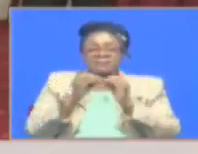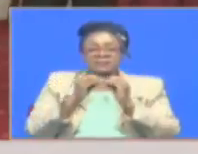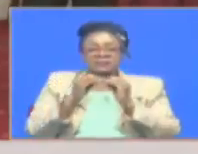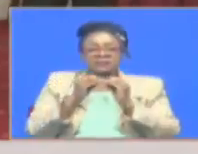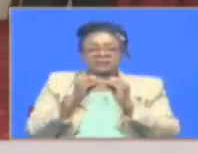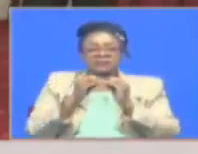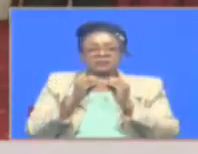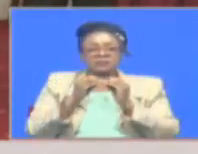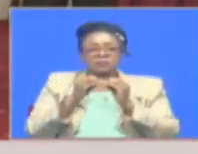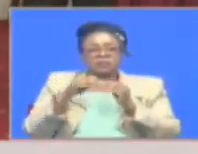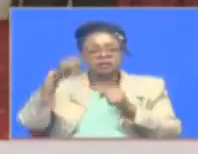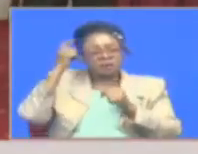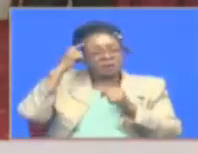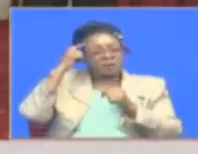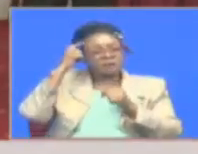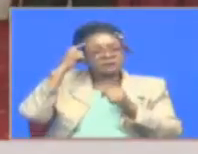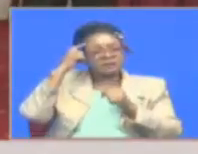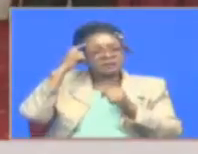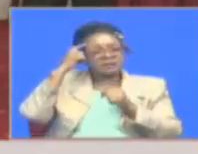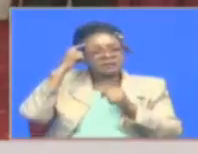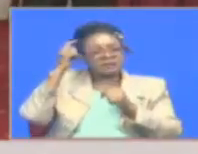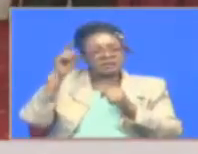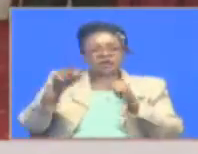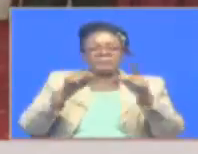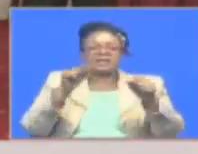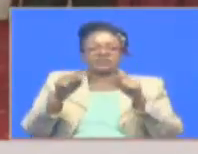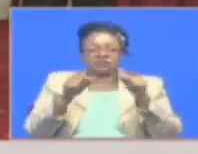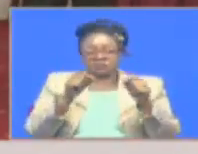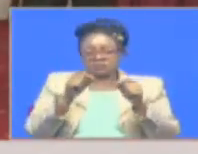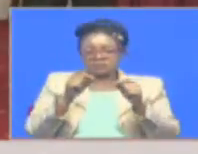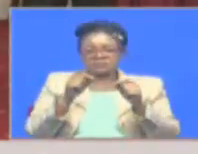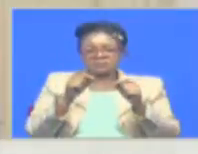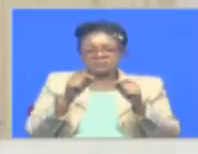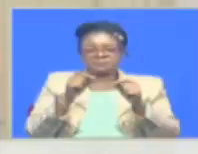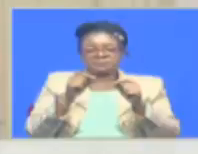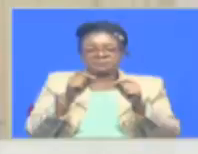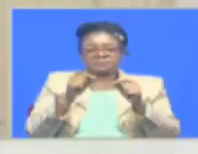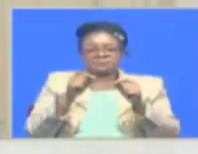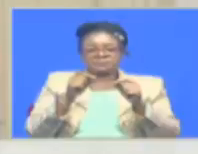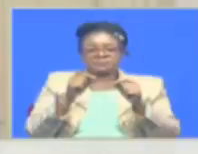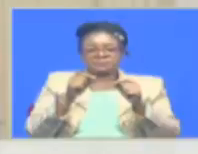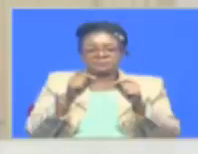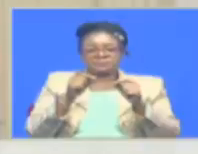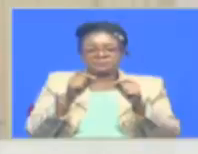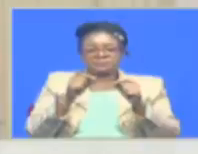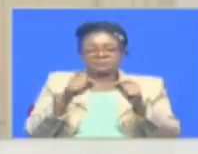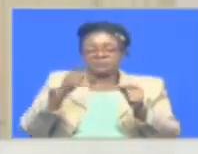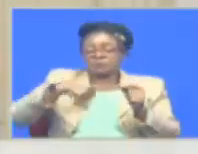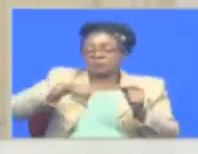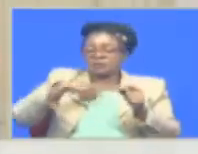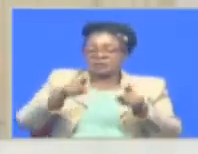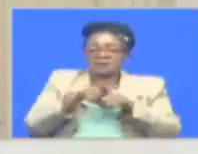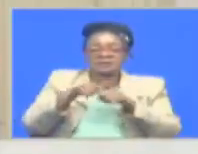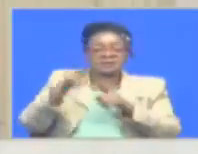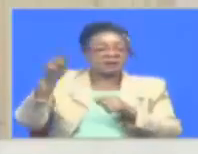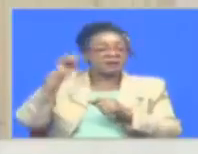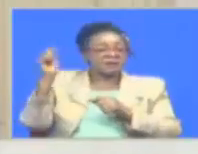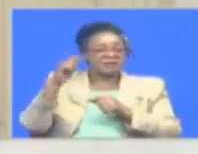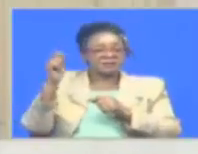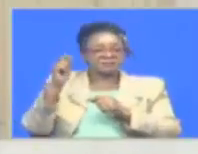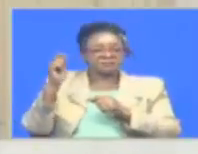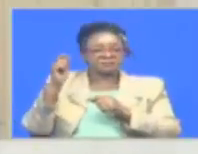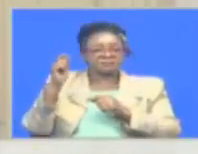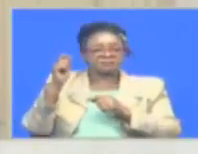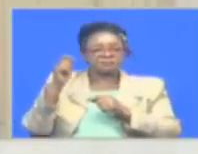will consider this nomination favorably. We as Kenya seek